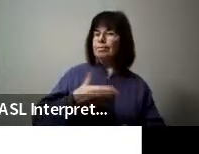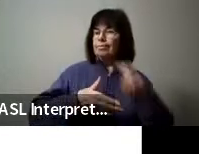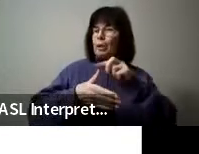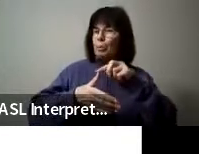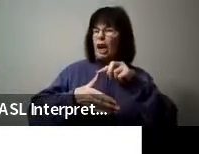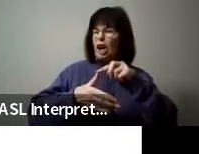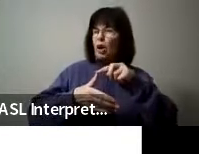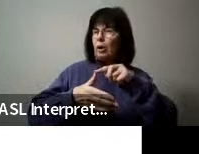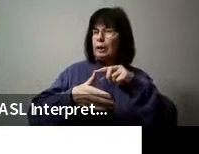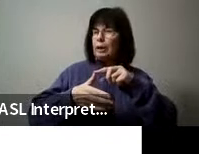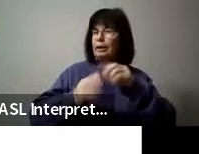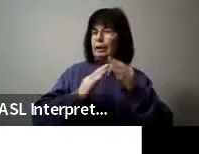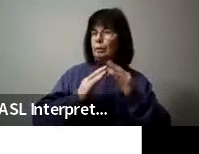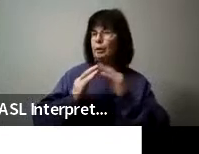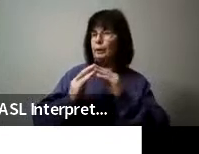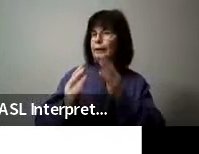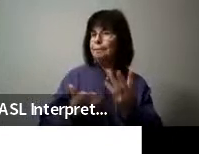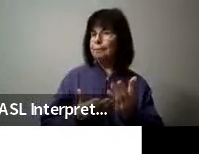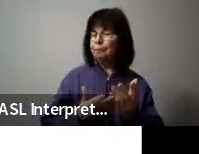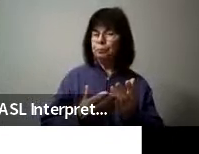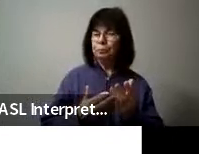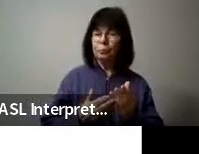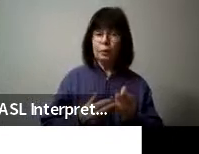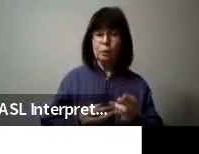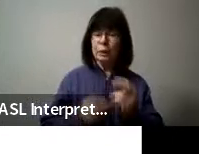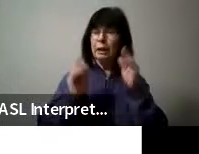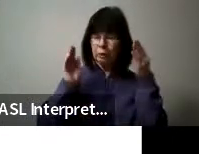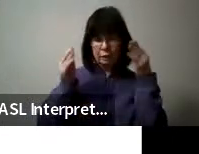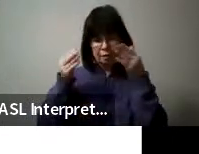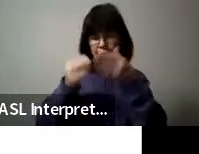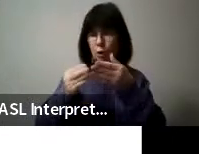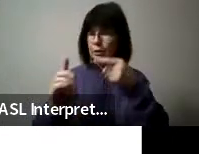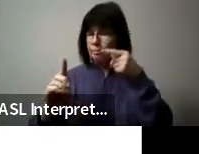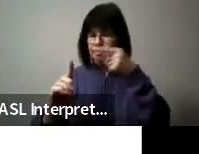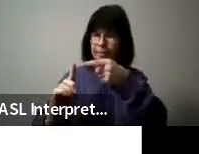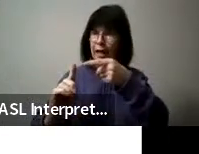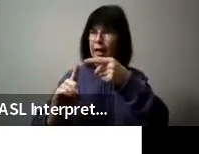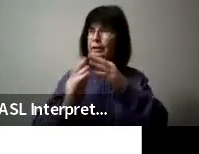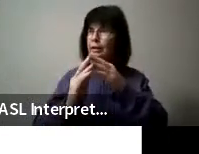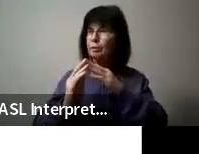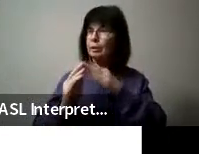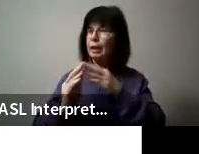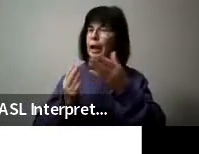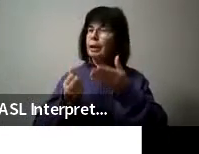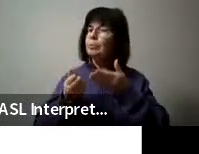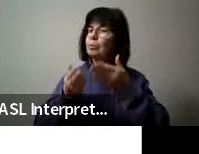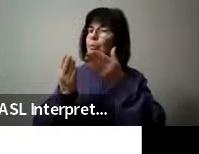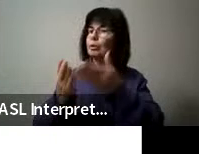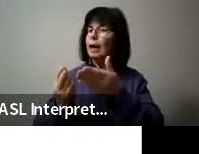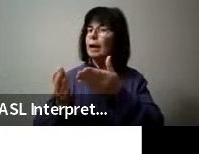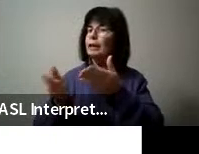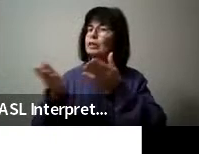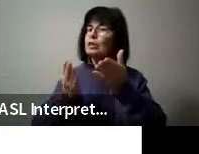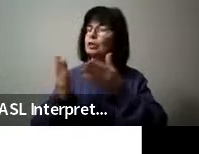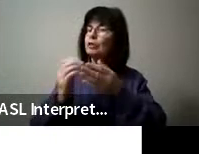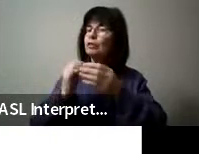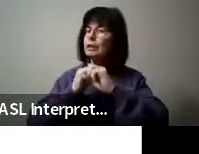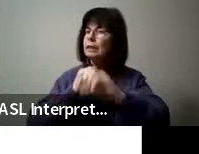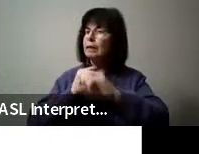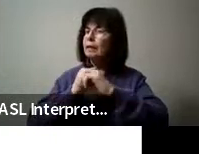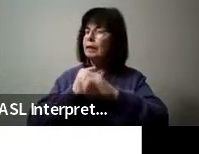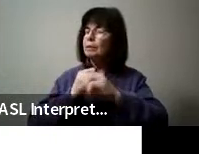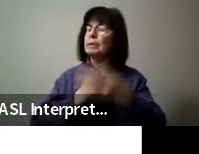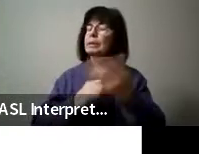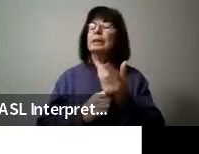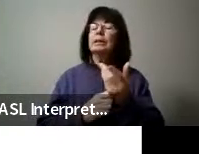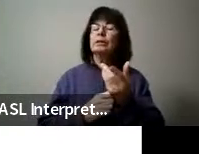digital and social media ads, we can really hone in on these communities and serve up ads so that we can hit our goal of having